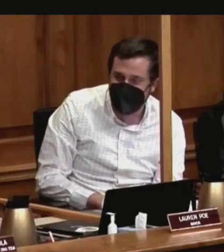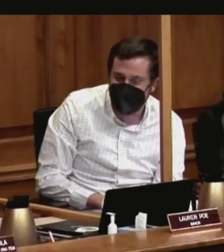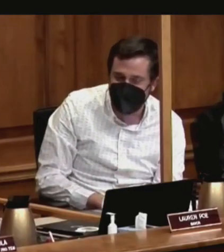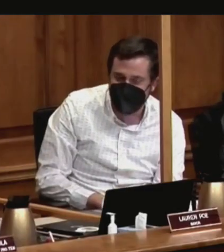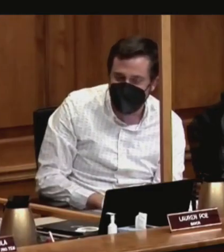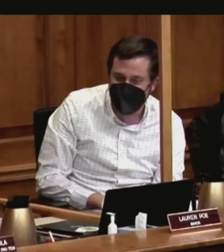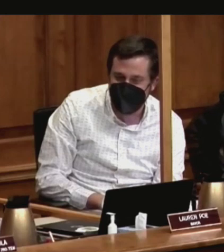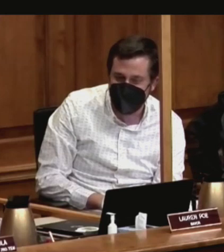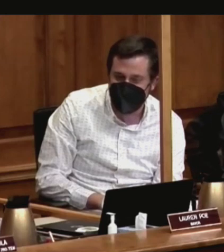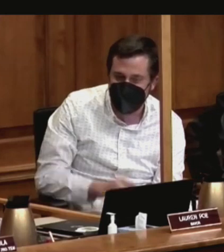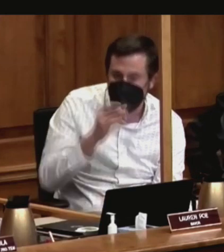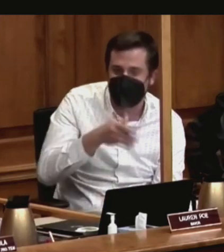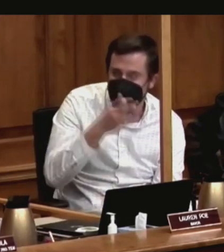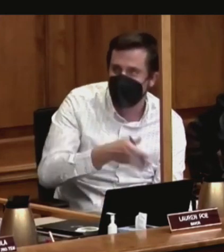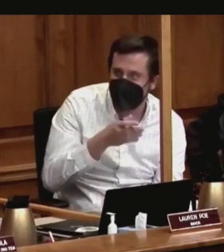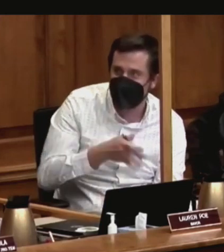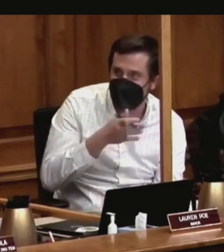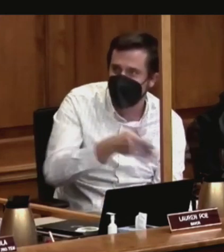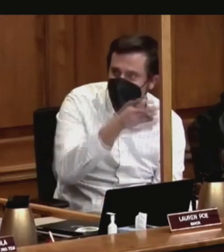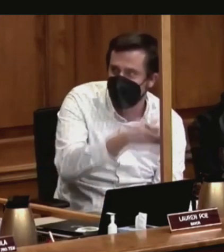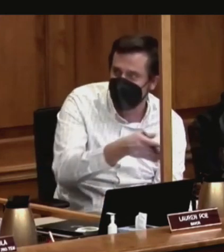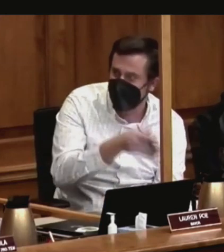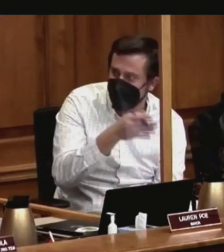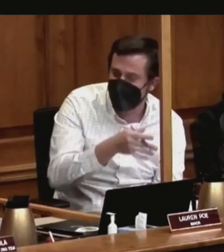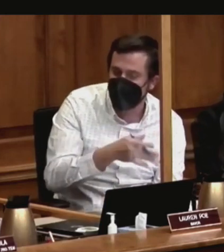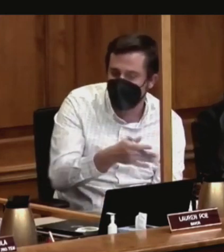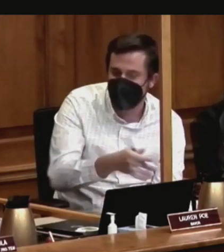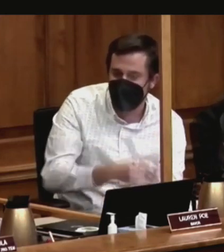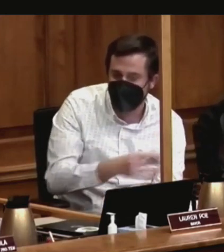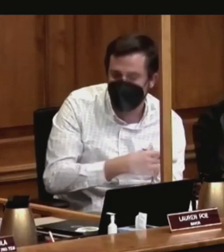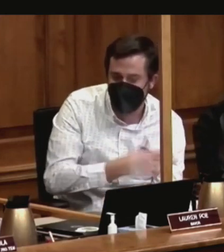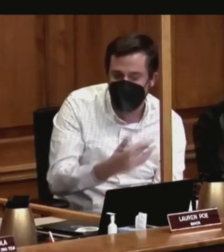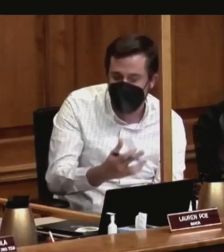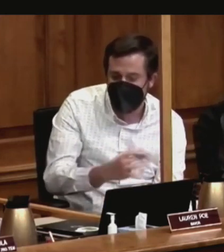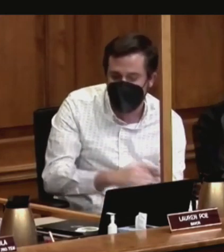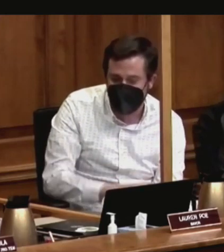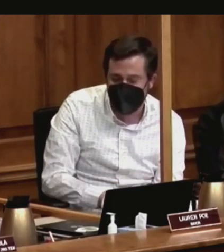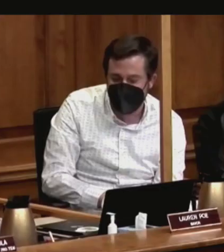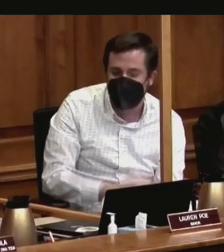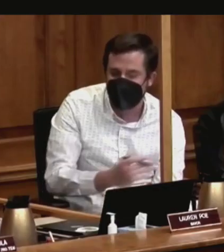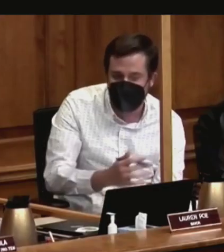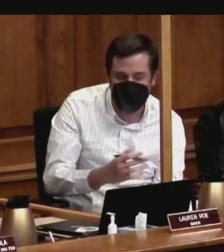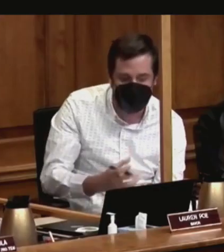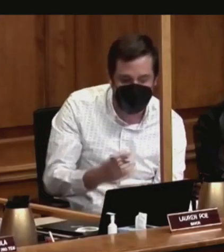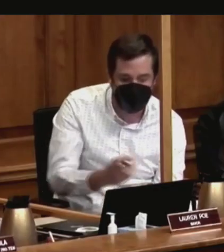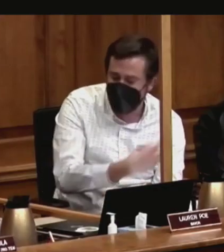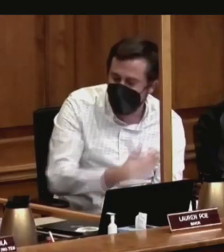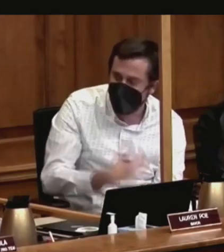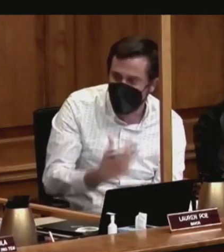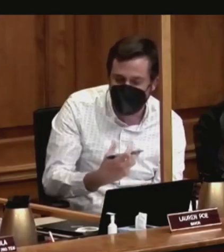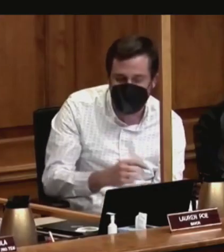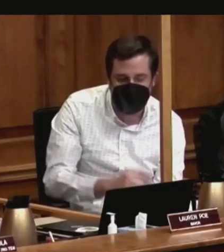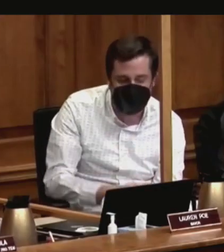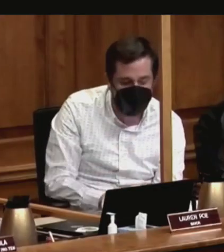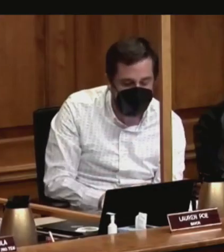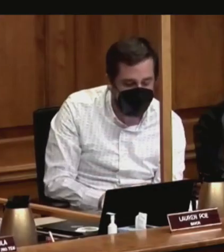kind of you as a commissioner think is the best way to spend those dollars to either better train yourself or to bring community meetings or other things